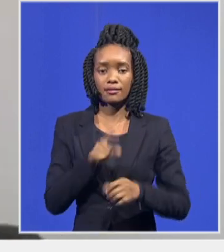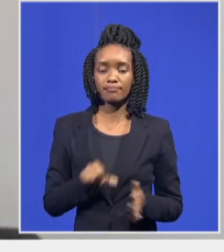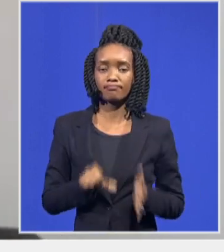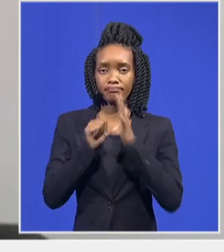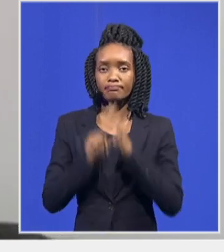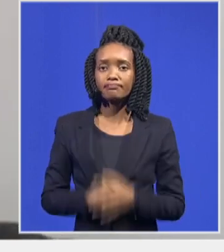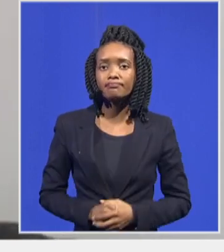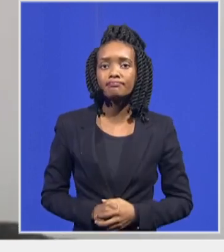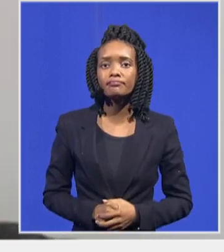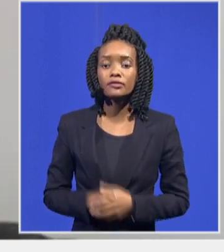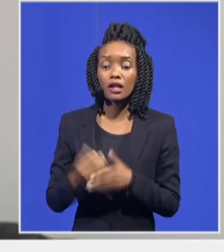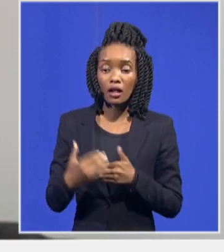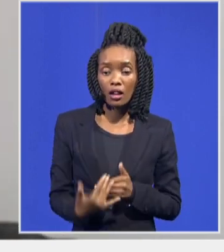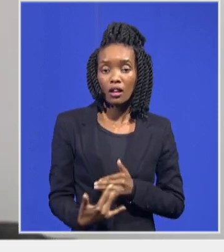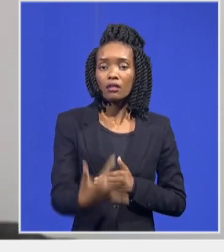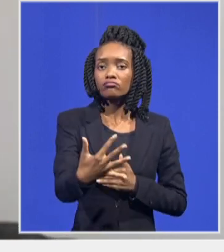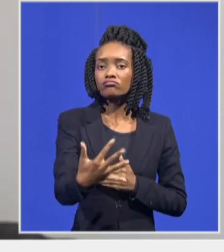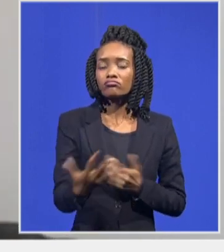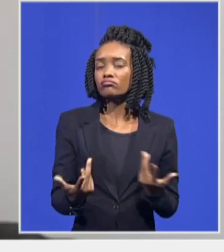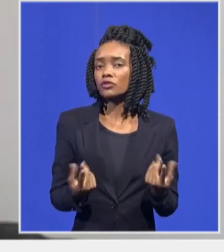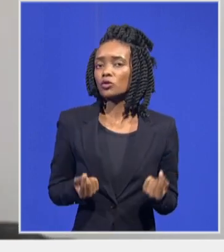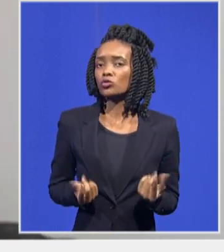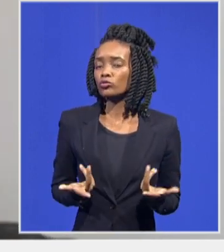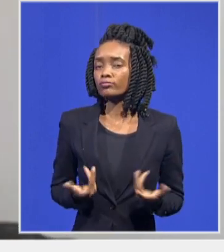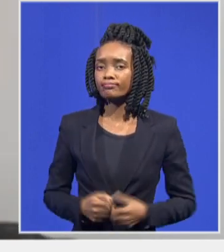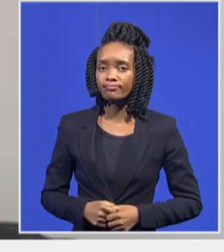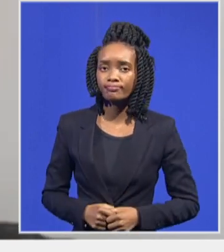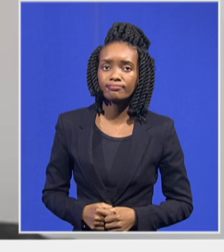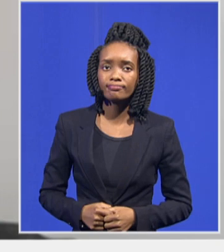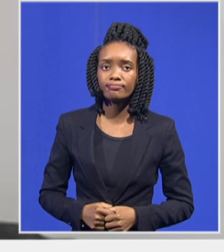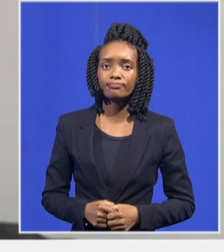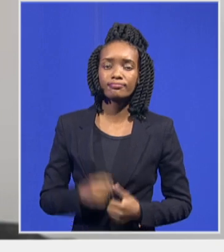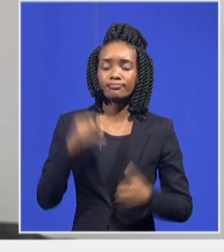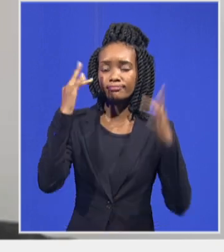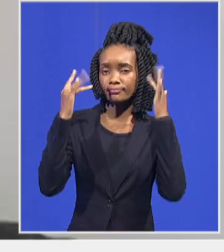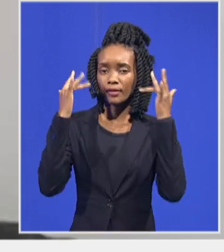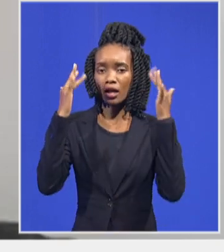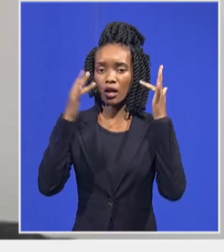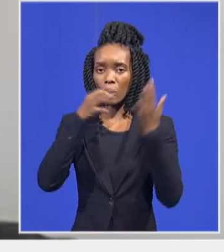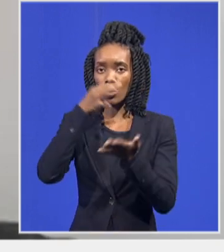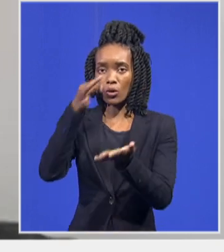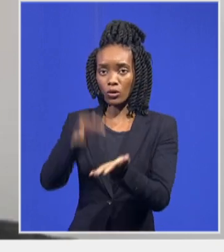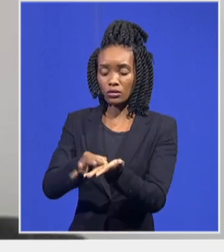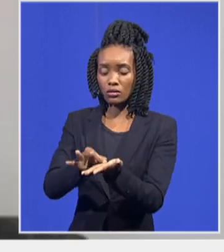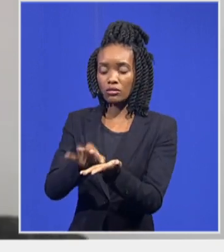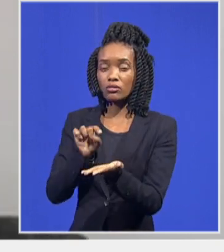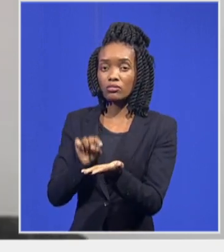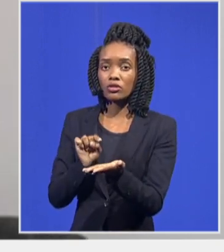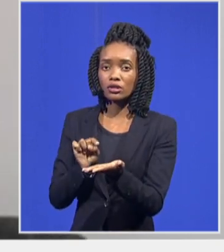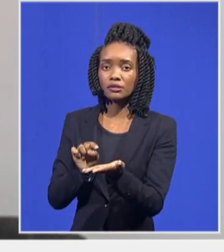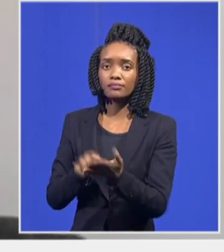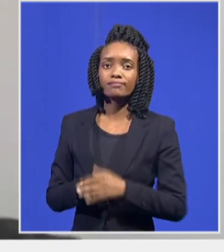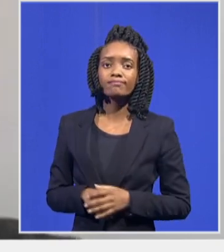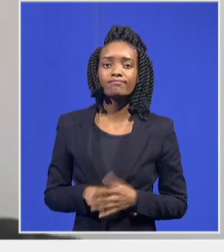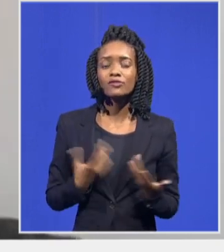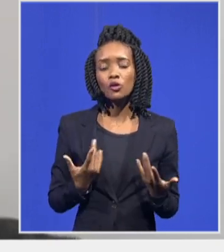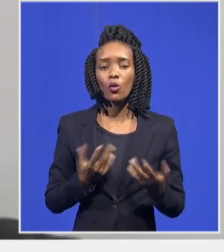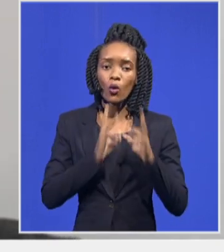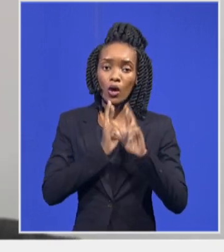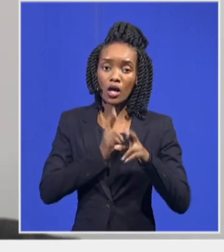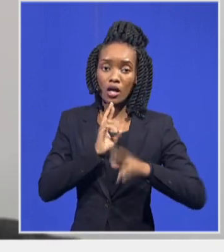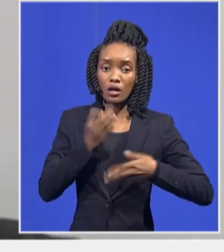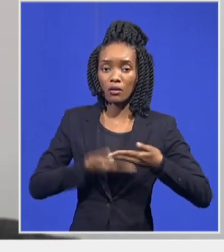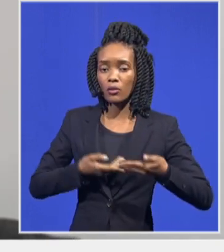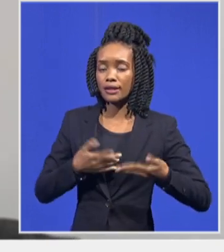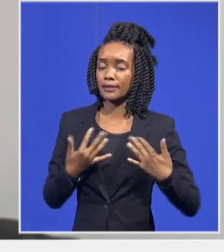For us going forward, what we'll have to do, as I say, is have to consider the recommendations. Much of that is the report in itself is quite